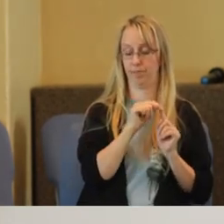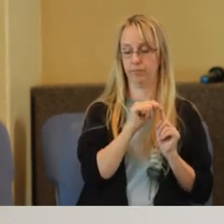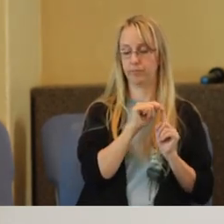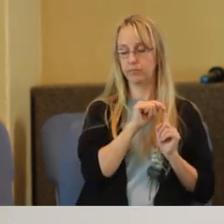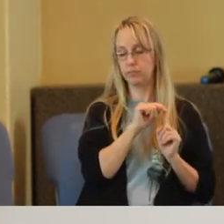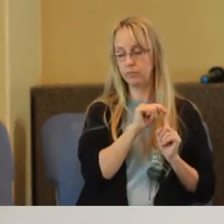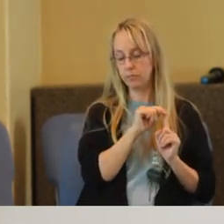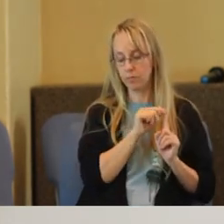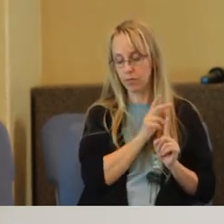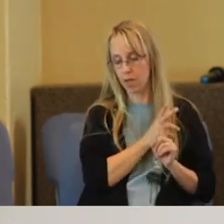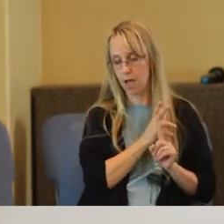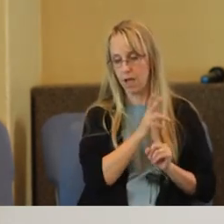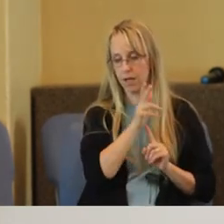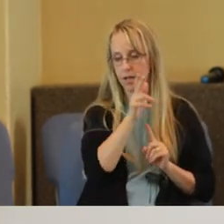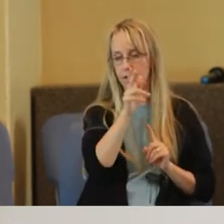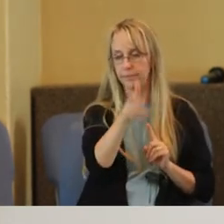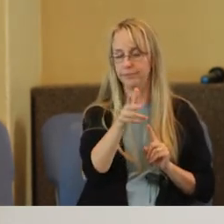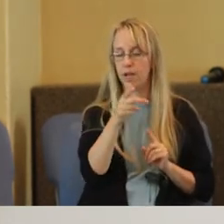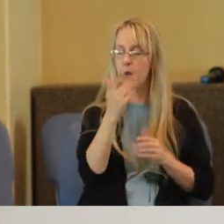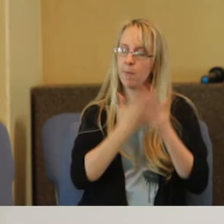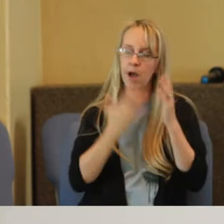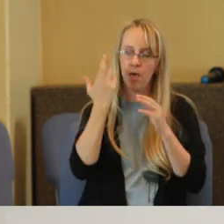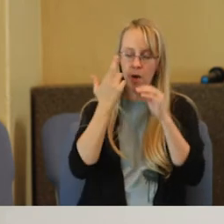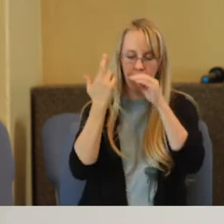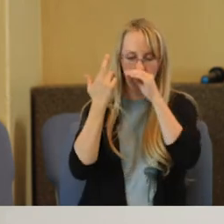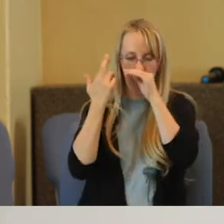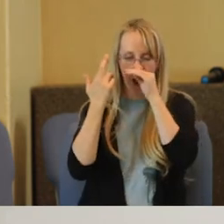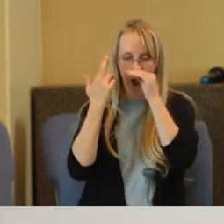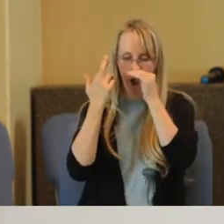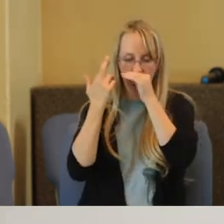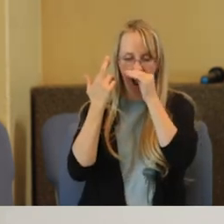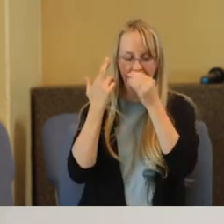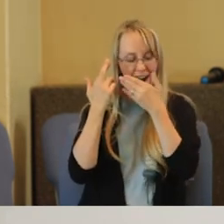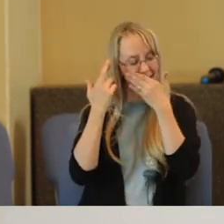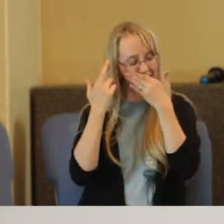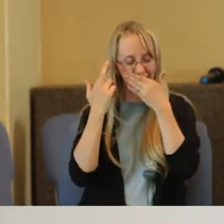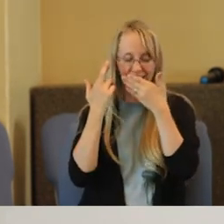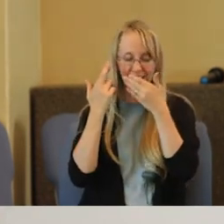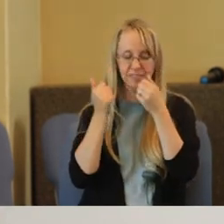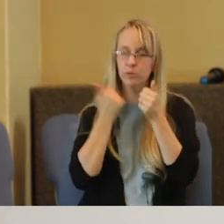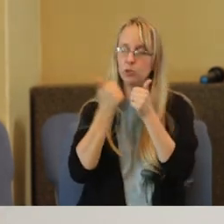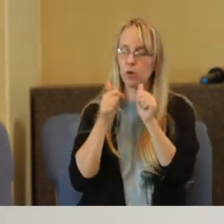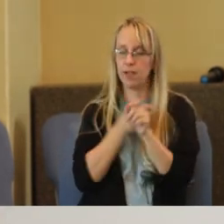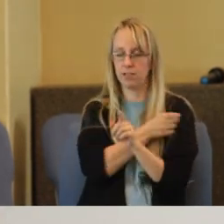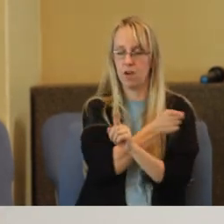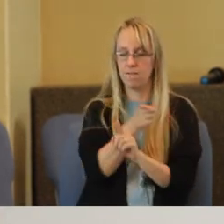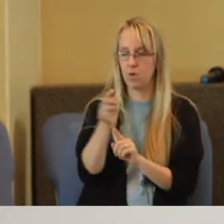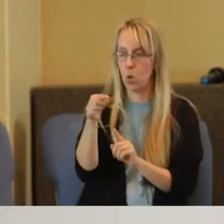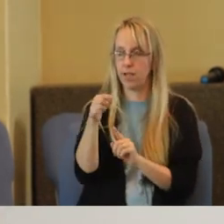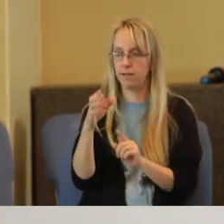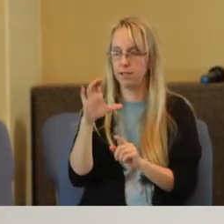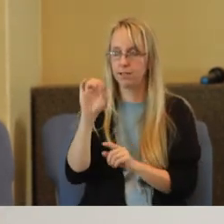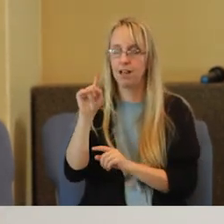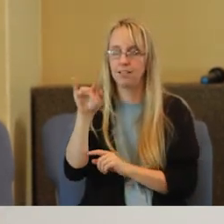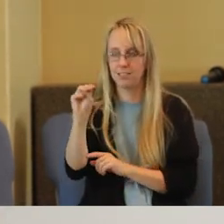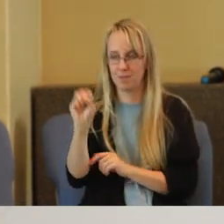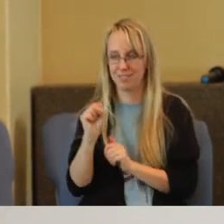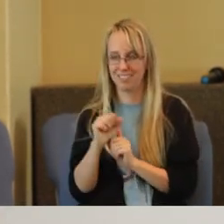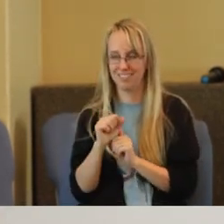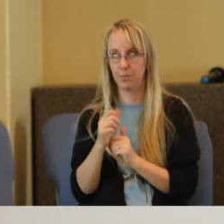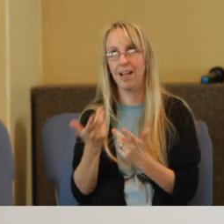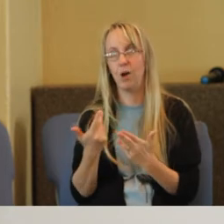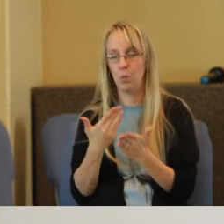and part of the reason why we did that is because we're trying to avoid customs. Well, guess what? We got stopped by